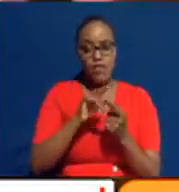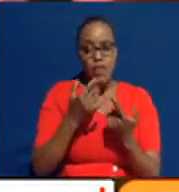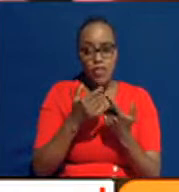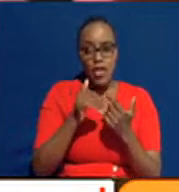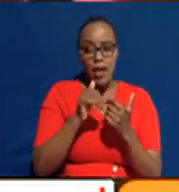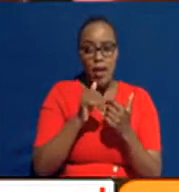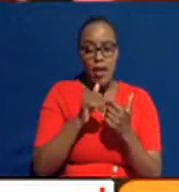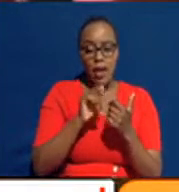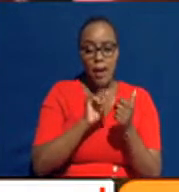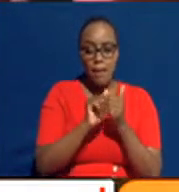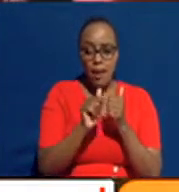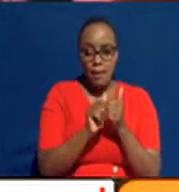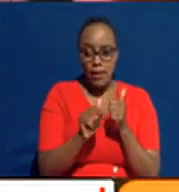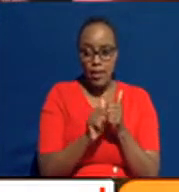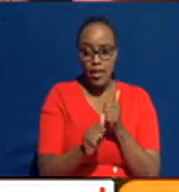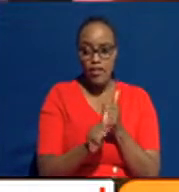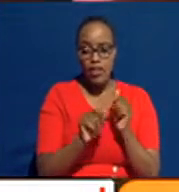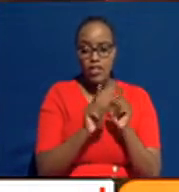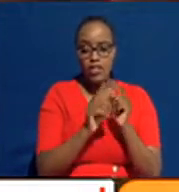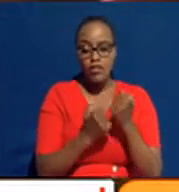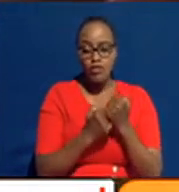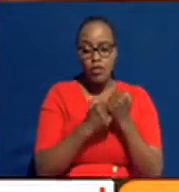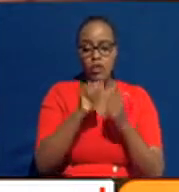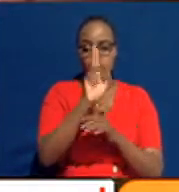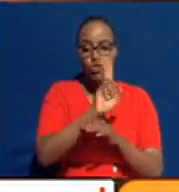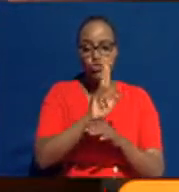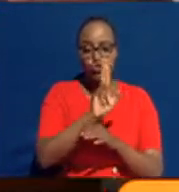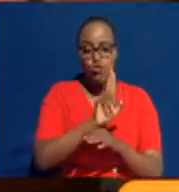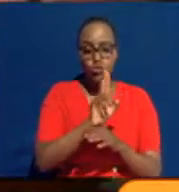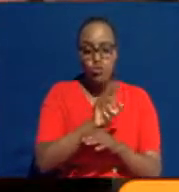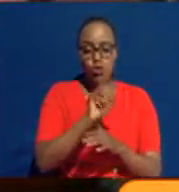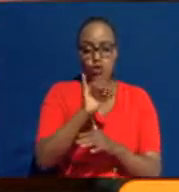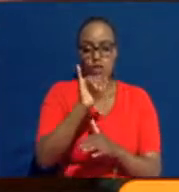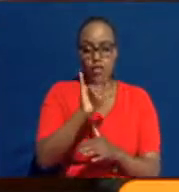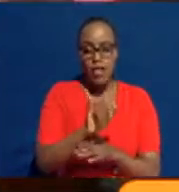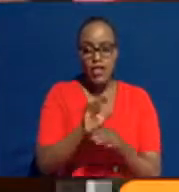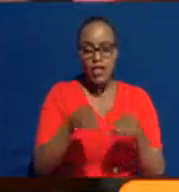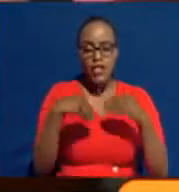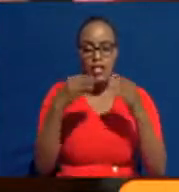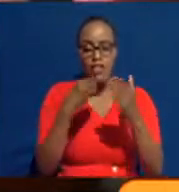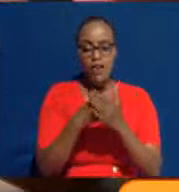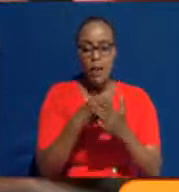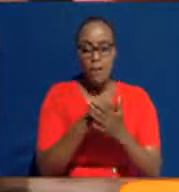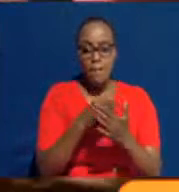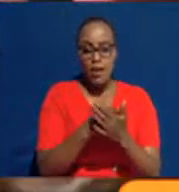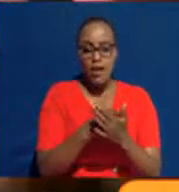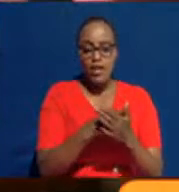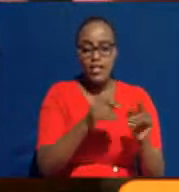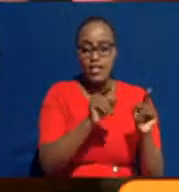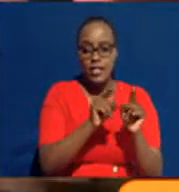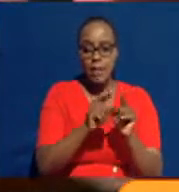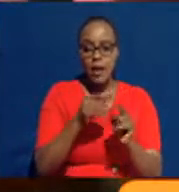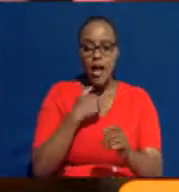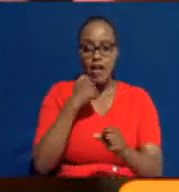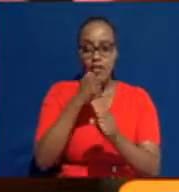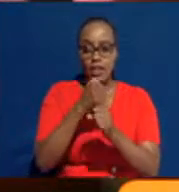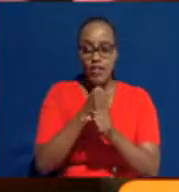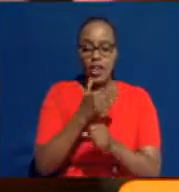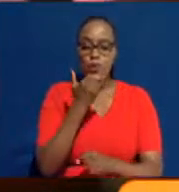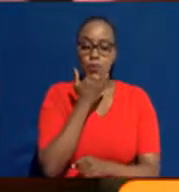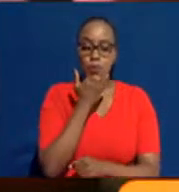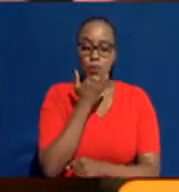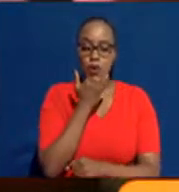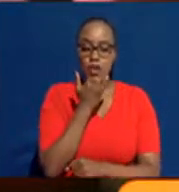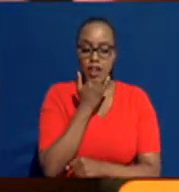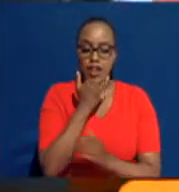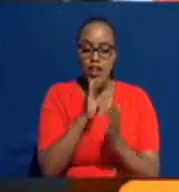to subsidize consumption through giving this money to millers was ill-informed, was wrong, and is a very